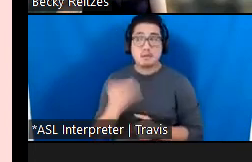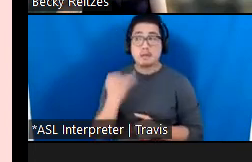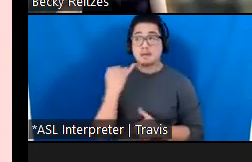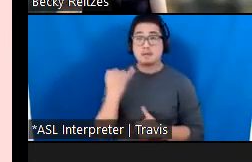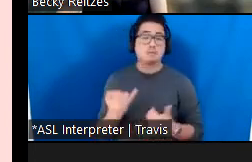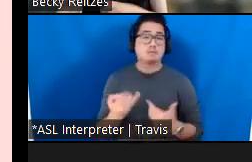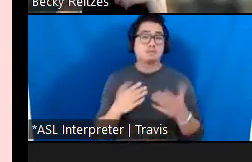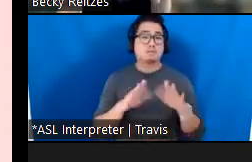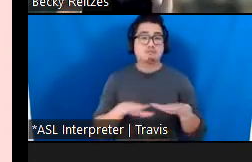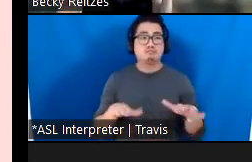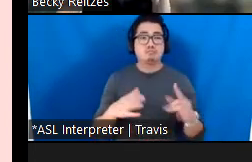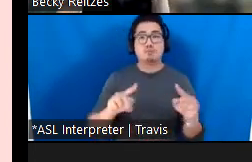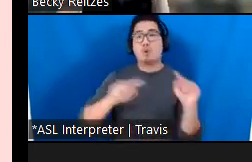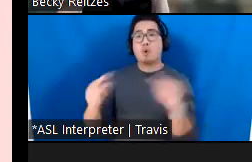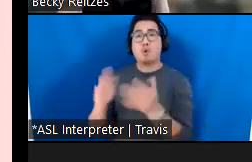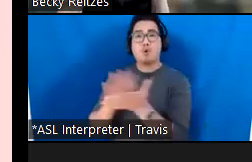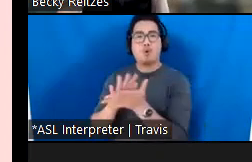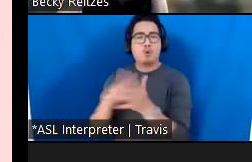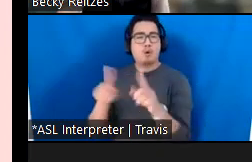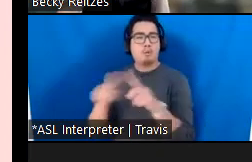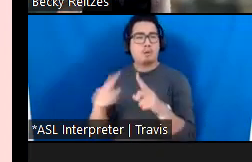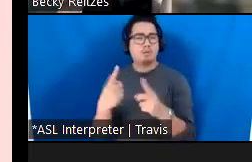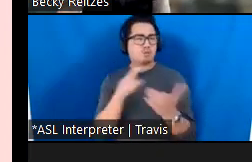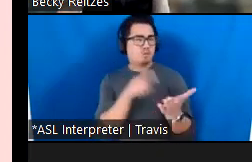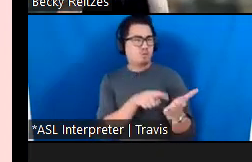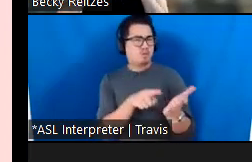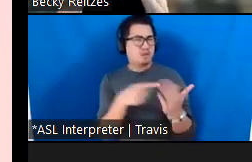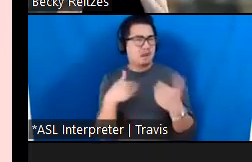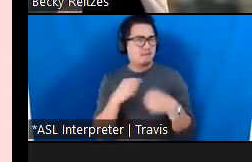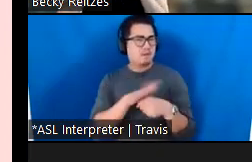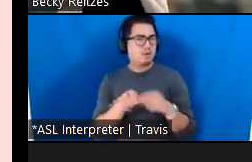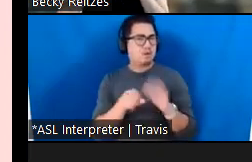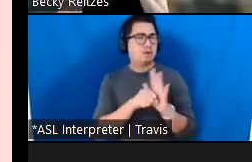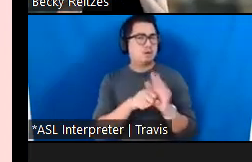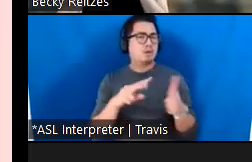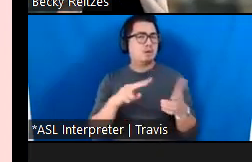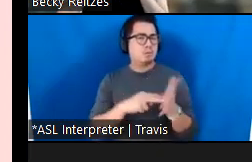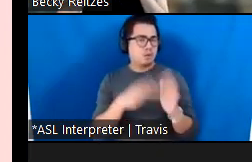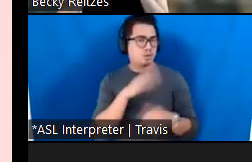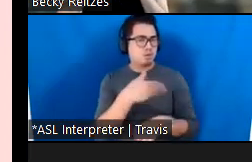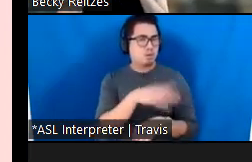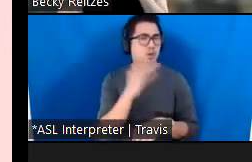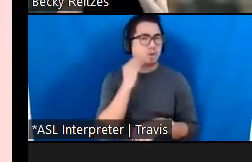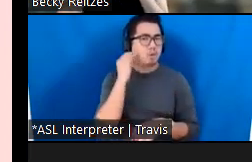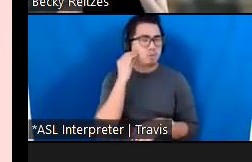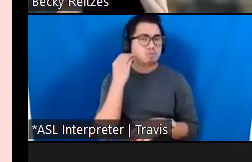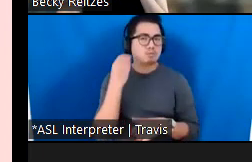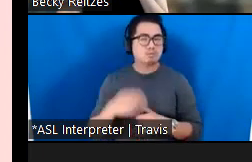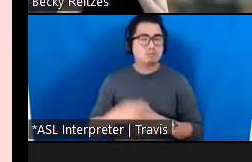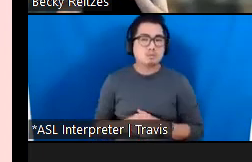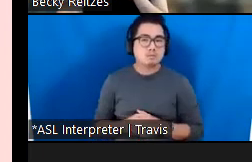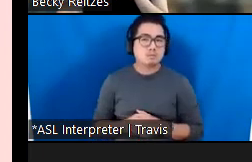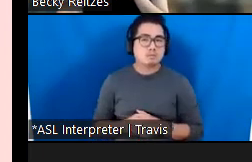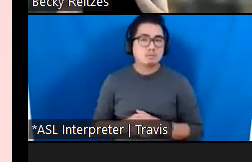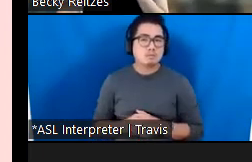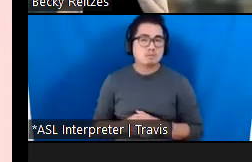with symptoms, they'll get sent home or sent where they live. So it's really hard for